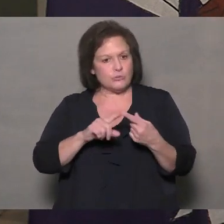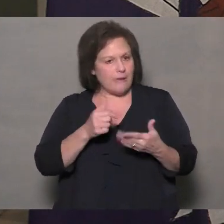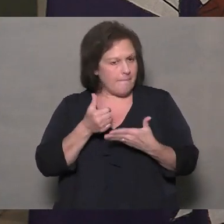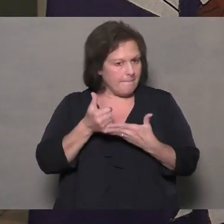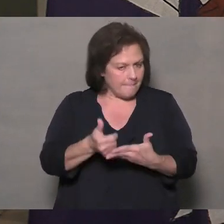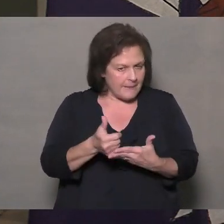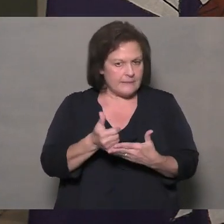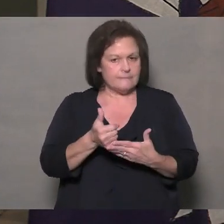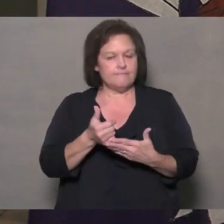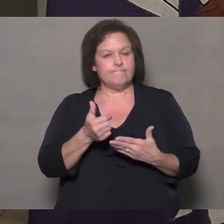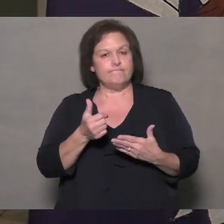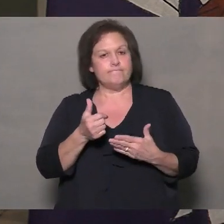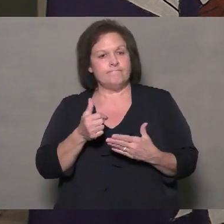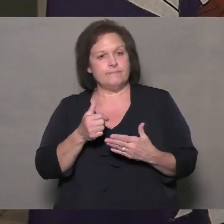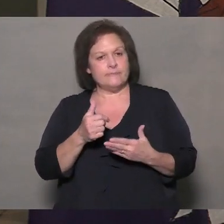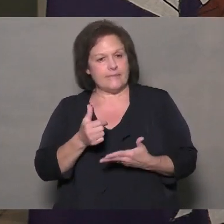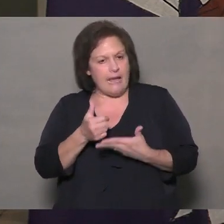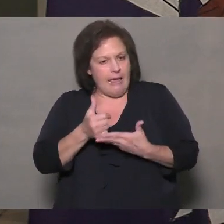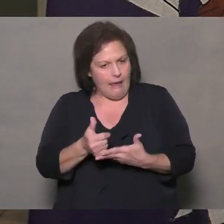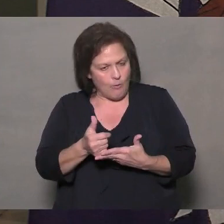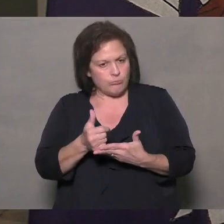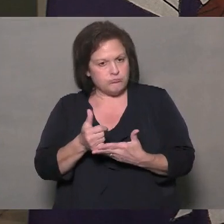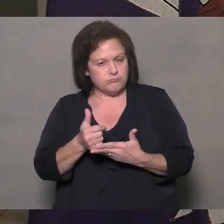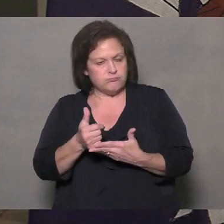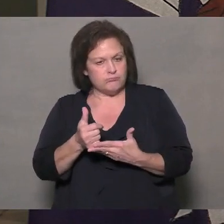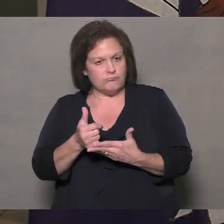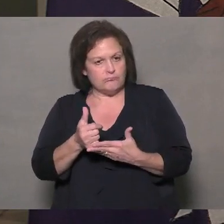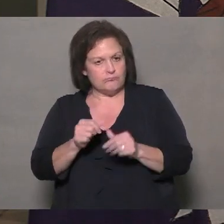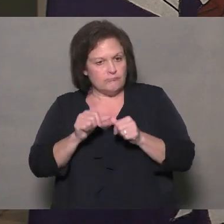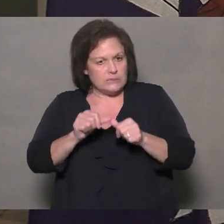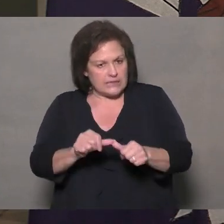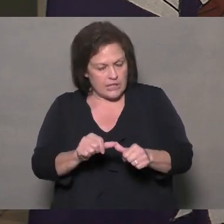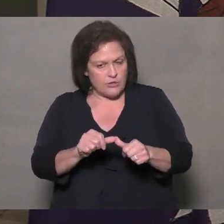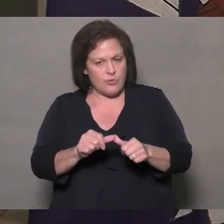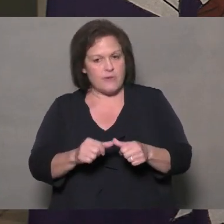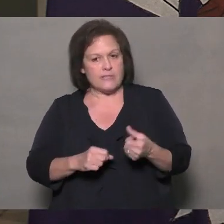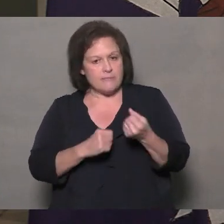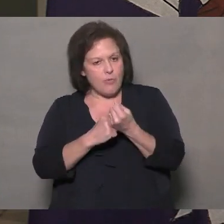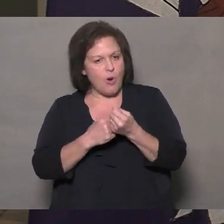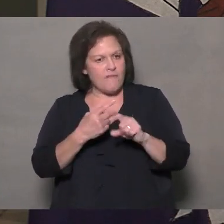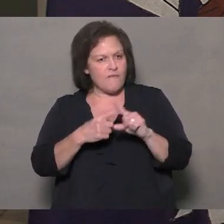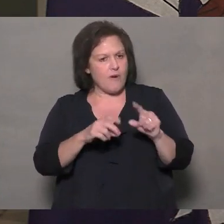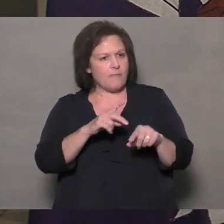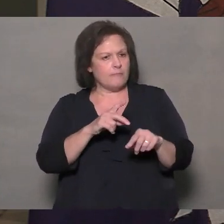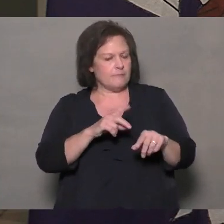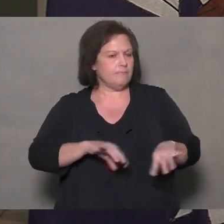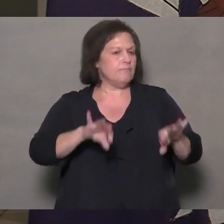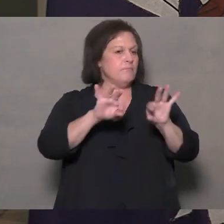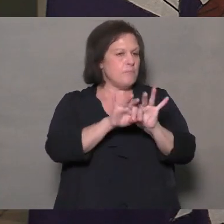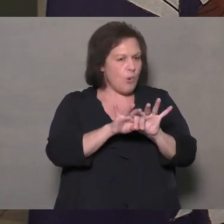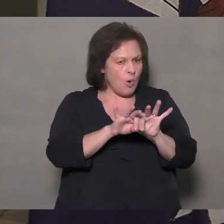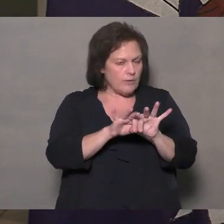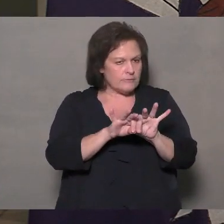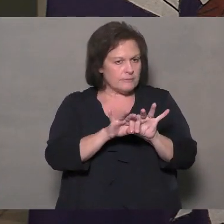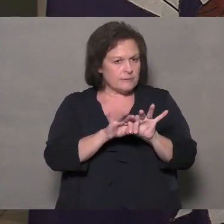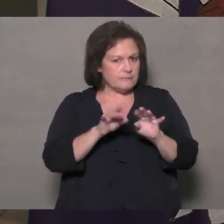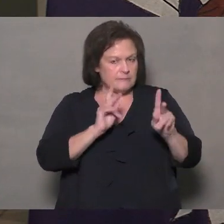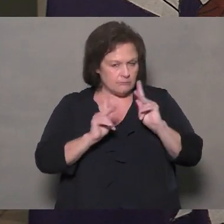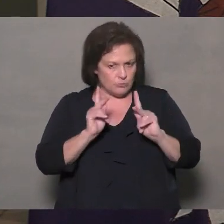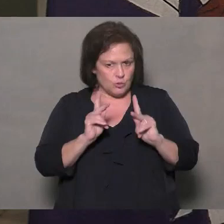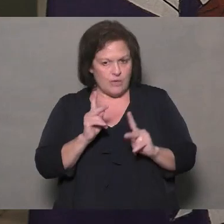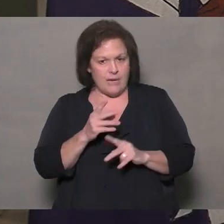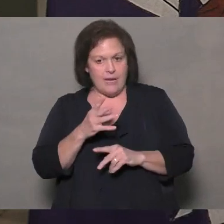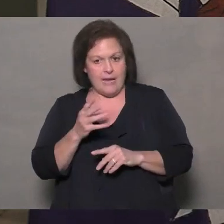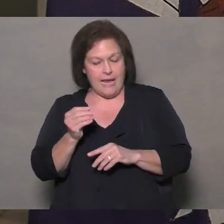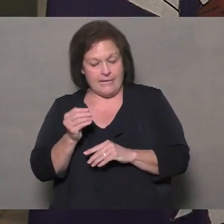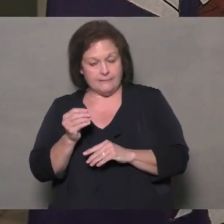are and to bridge that digital gap, with support from key social media influencers and